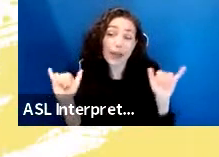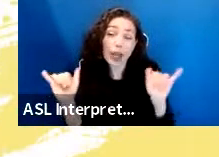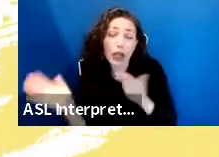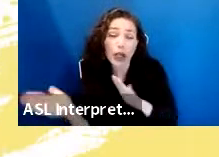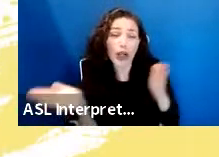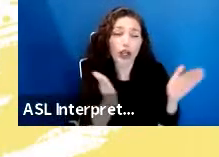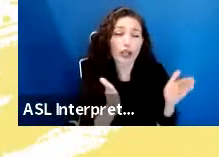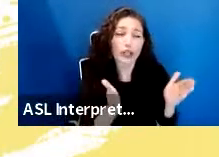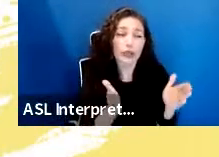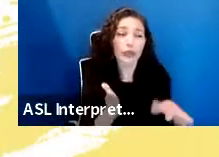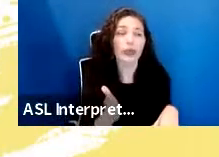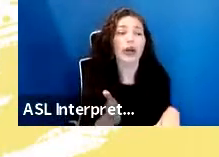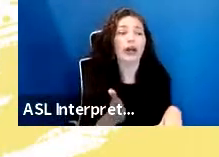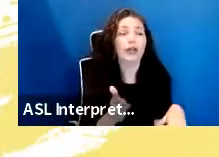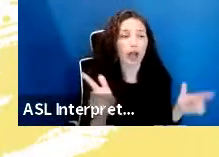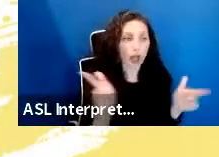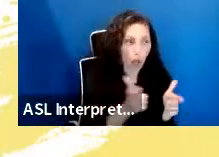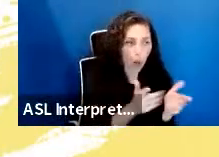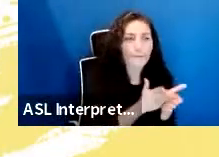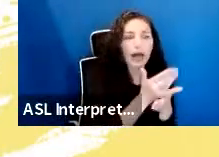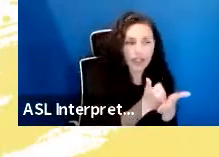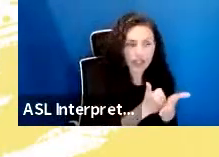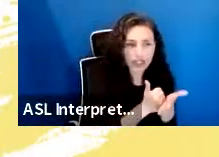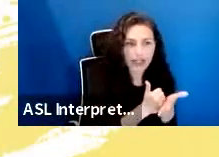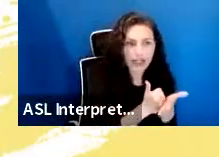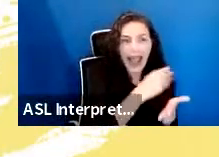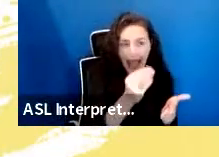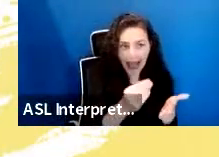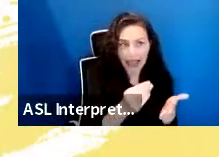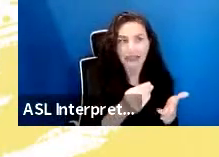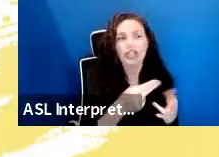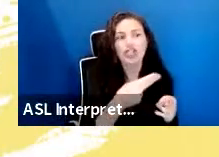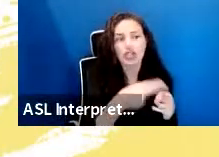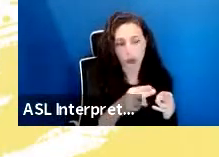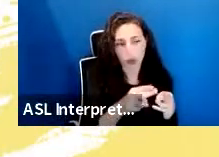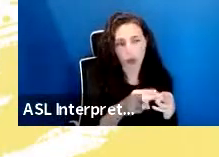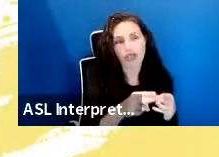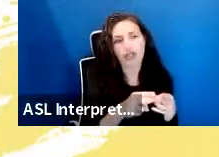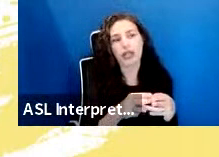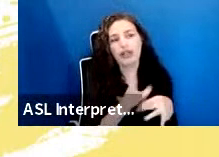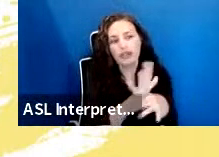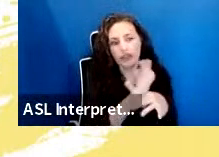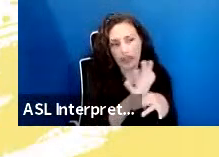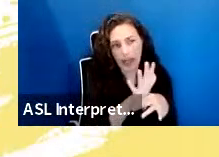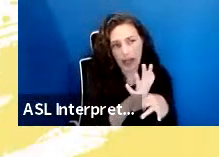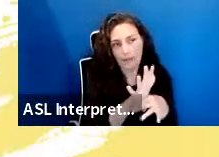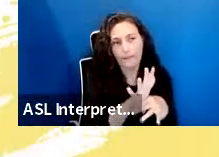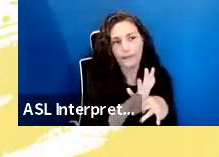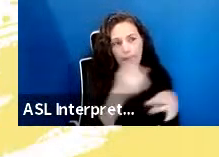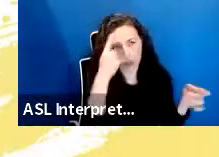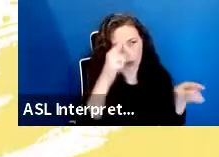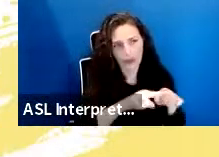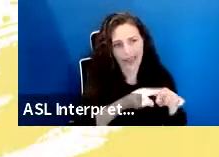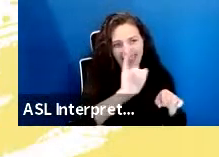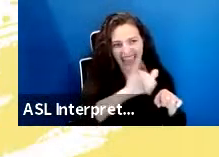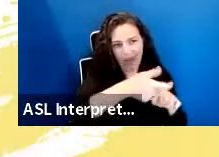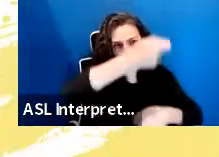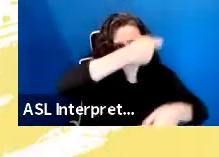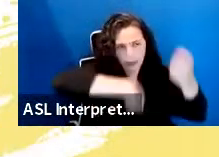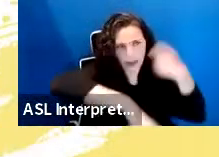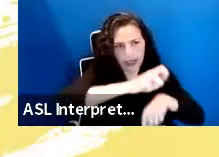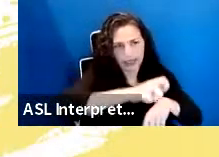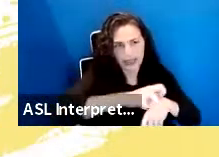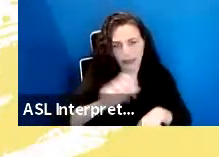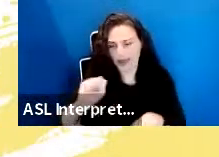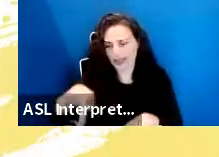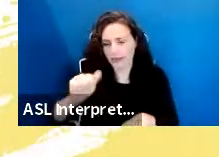media agreement. So the short film agreement has been retired and replaced by the SPA. And while we do